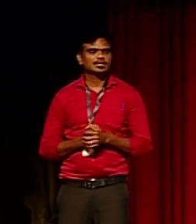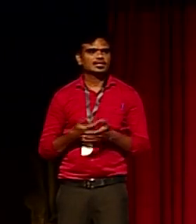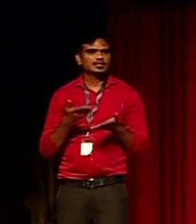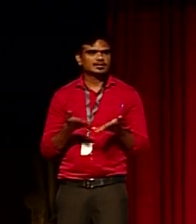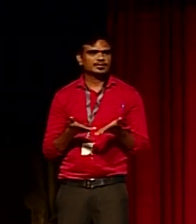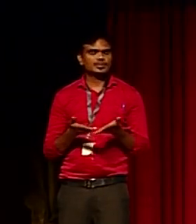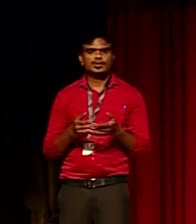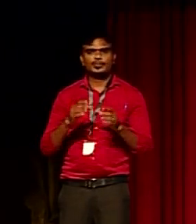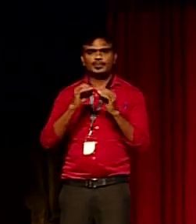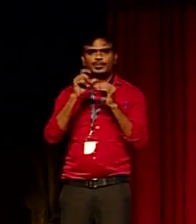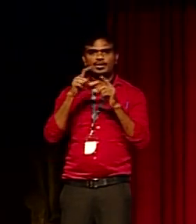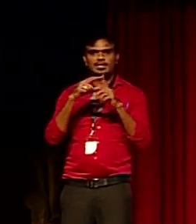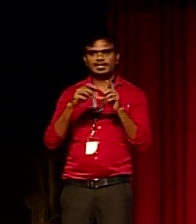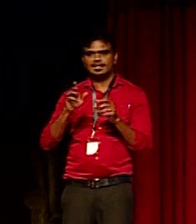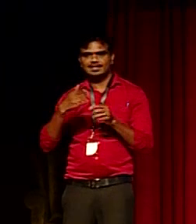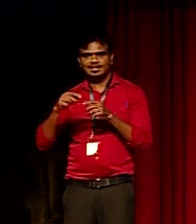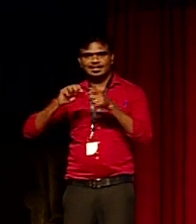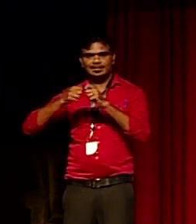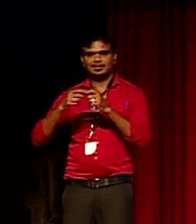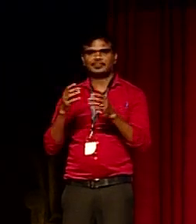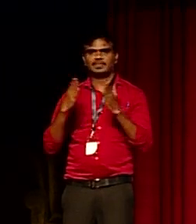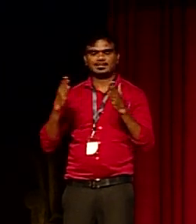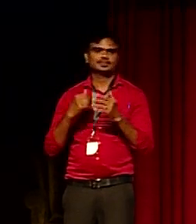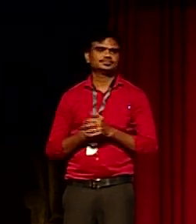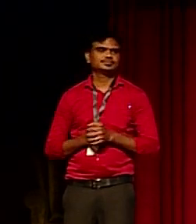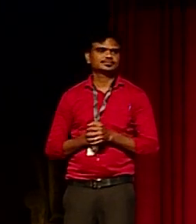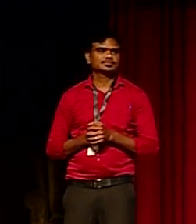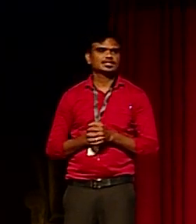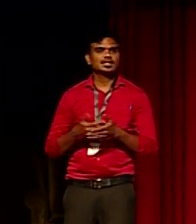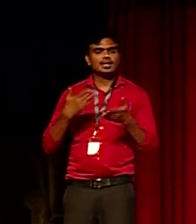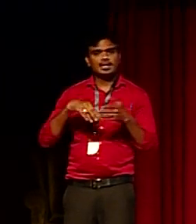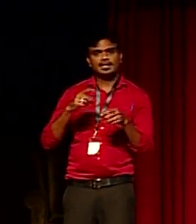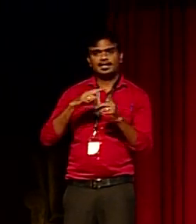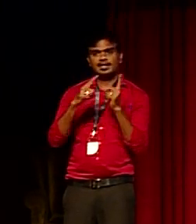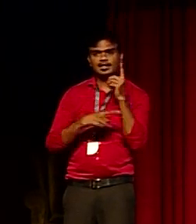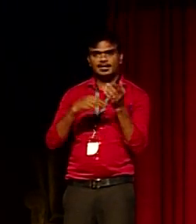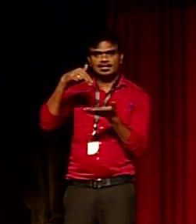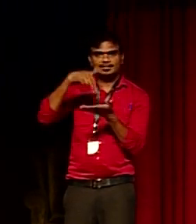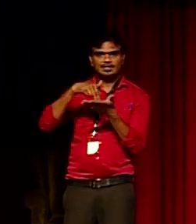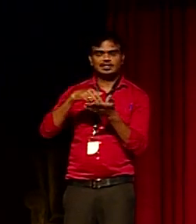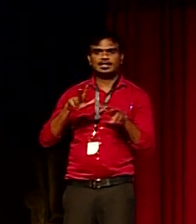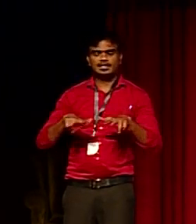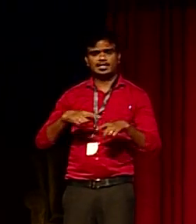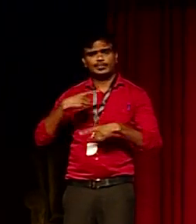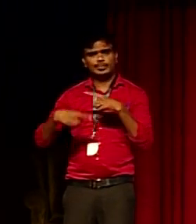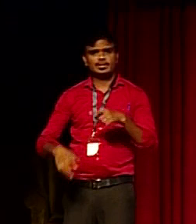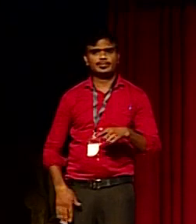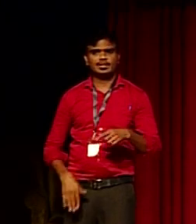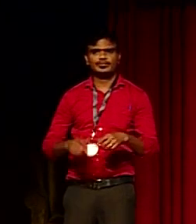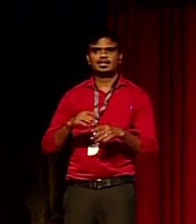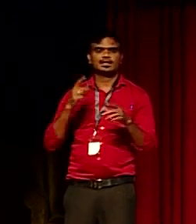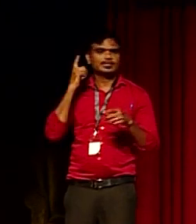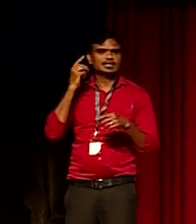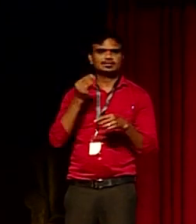The bolts and the side linkages were very bulky. At terminal stance, the knee always made a clicking